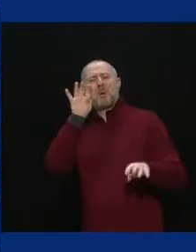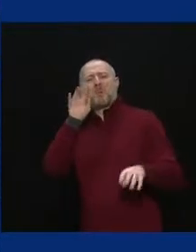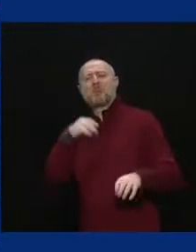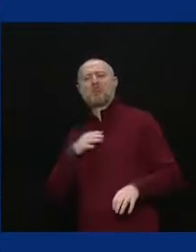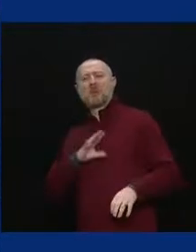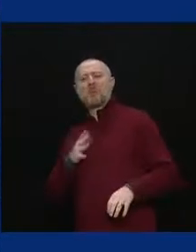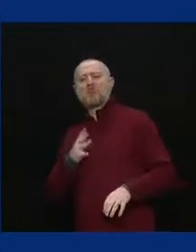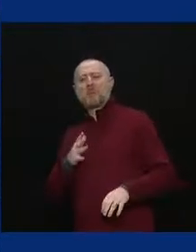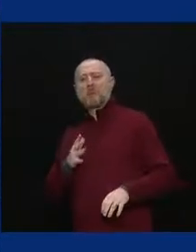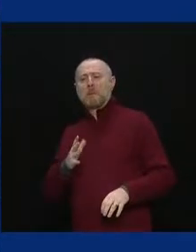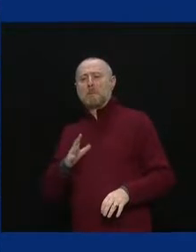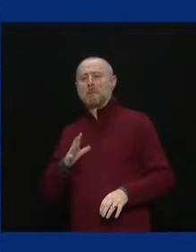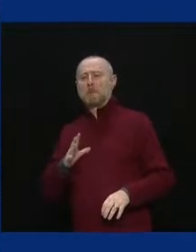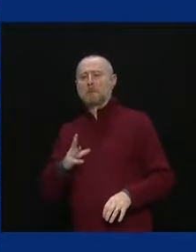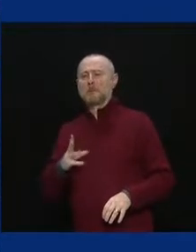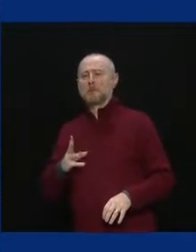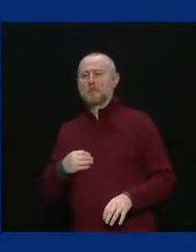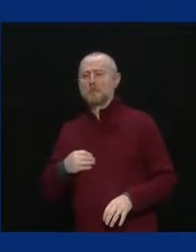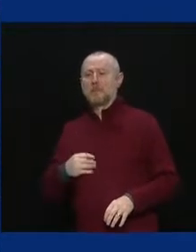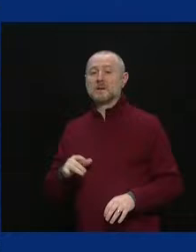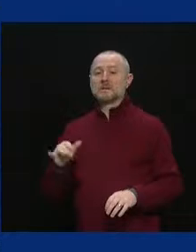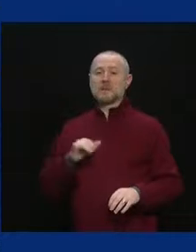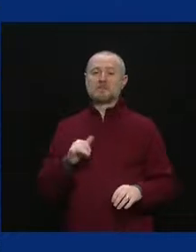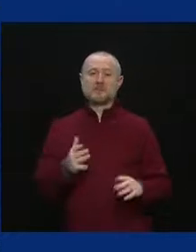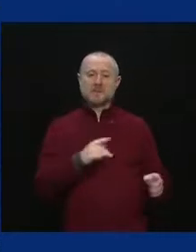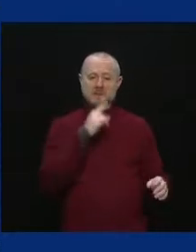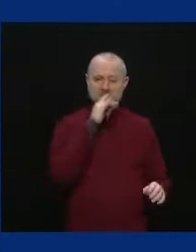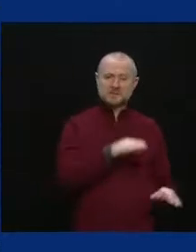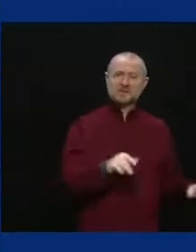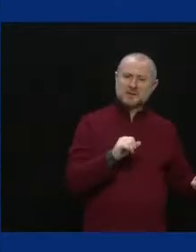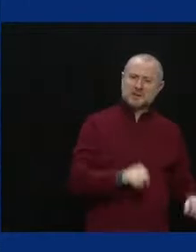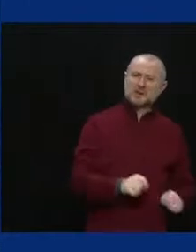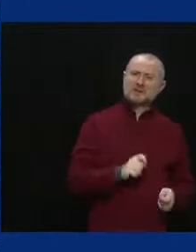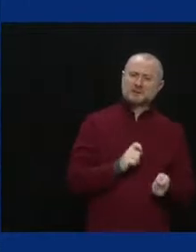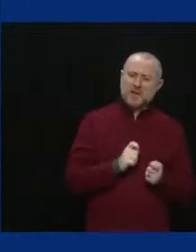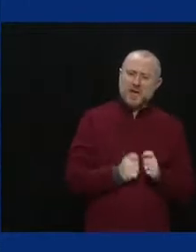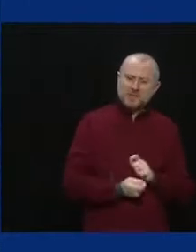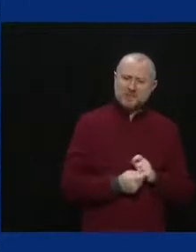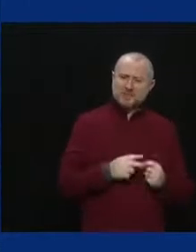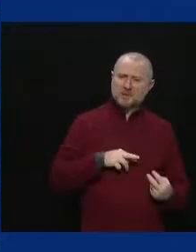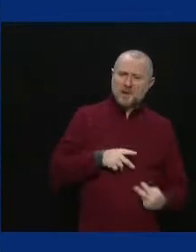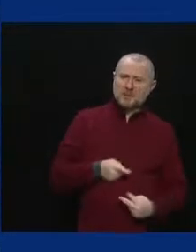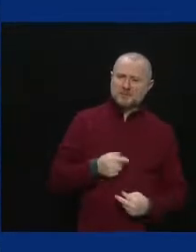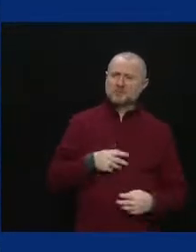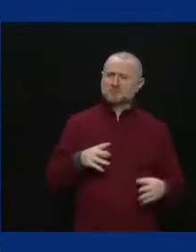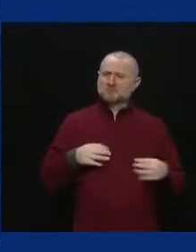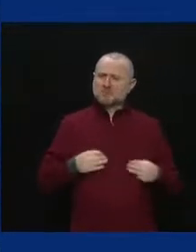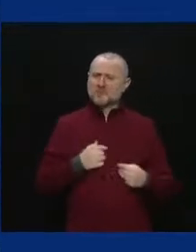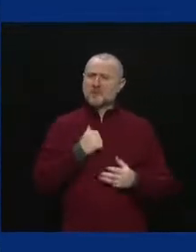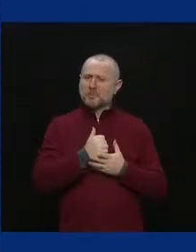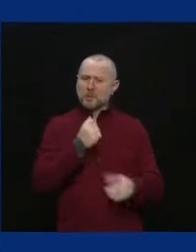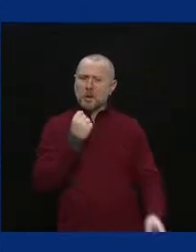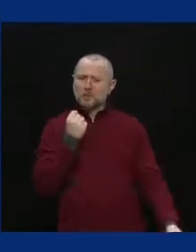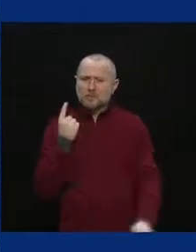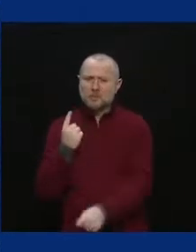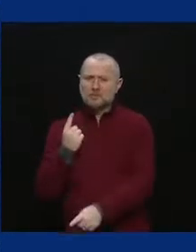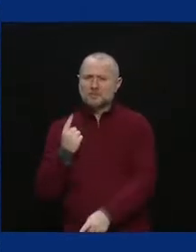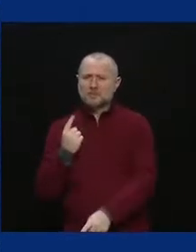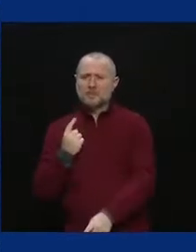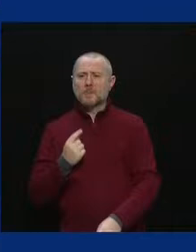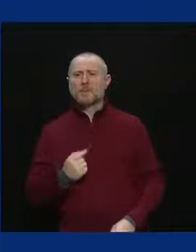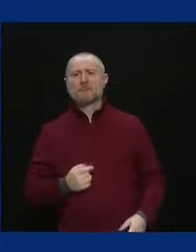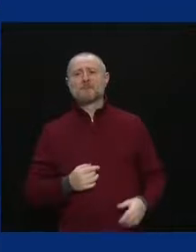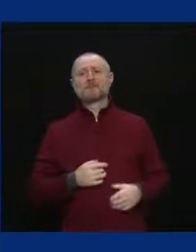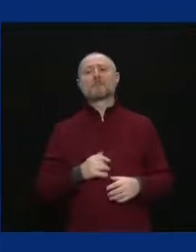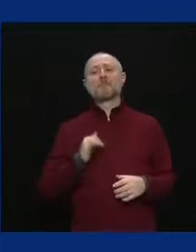And I'm really proud of the parents who made sure that their kids understood this is for their safety and got it done. But we're looking